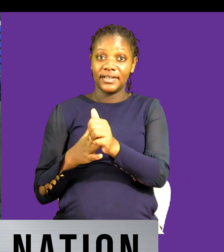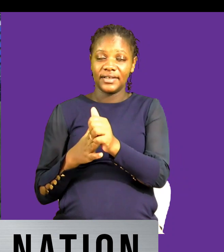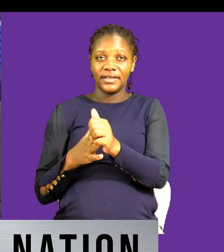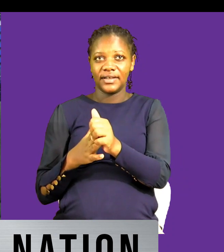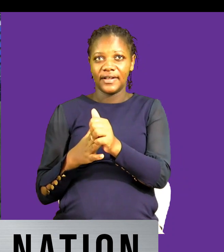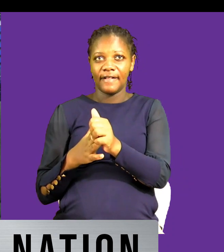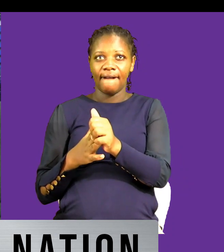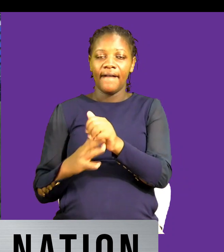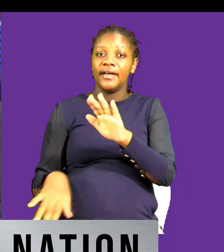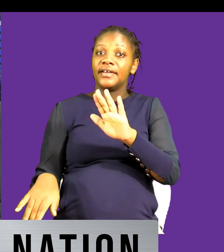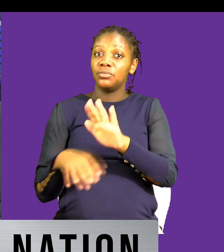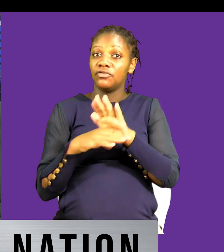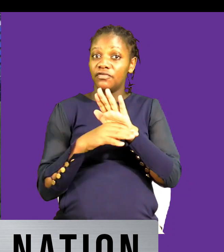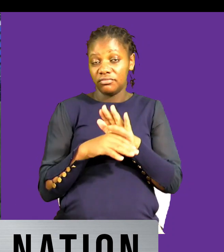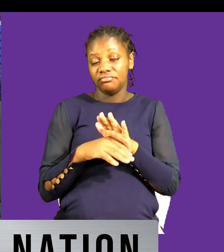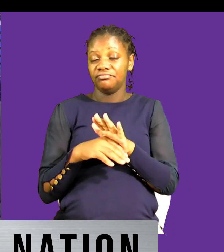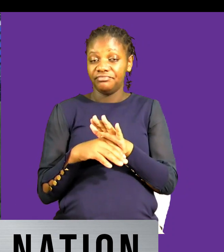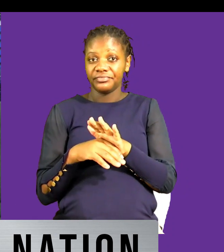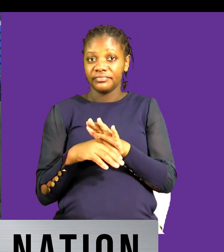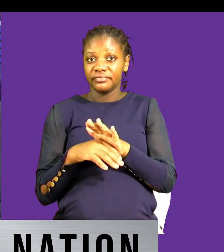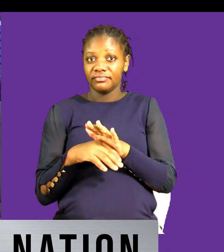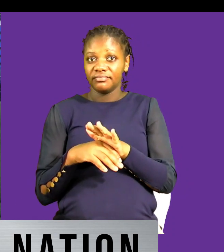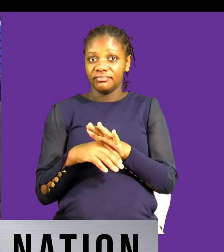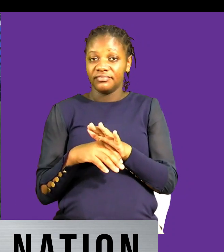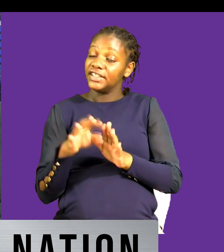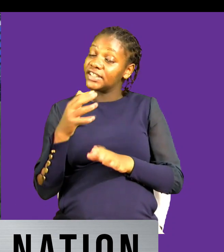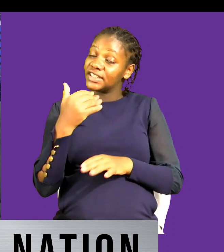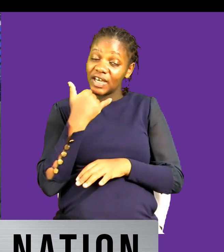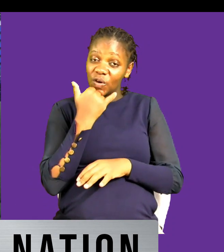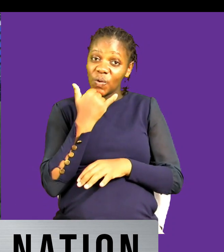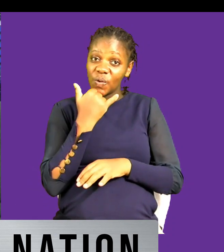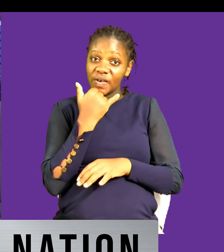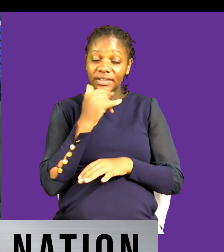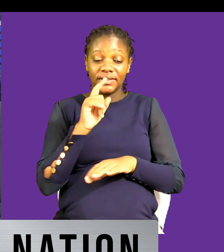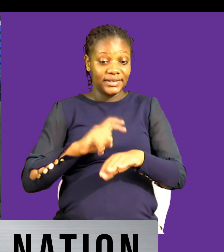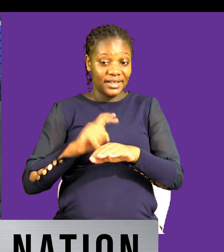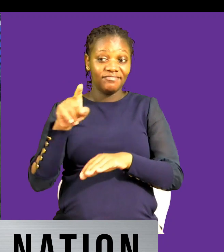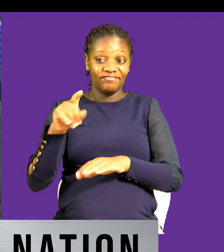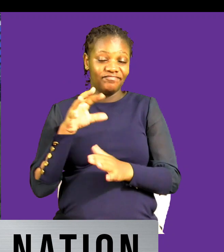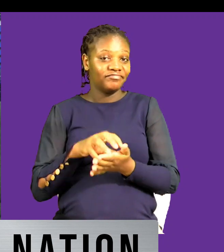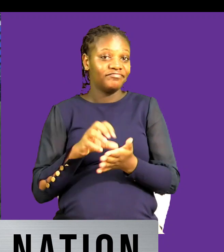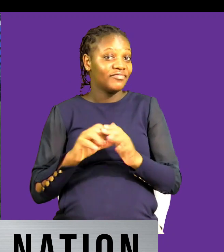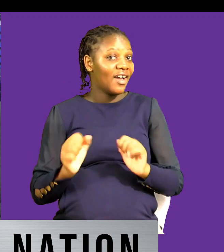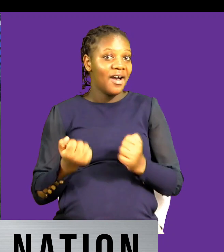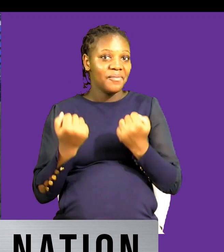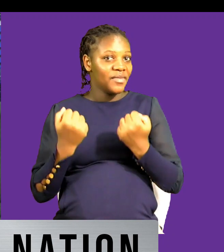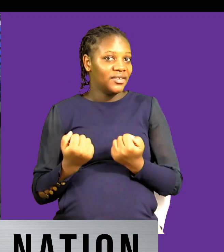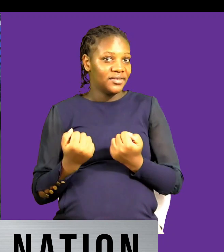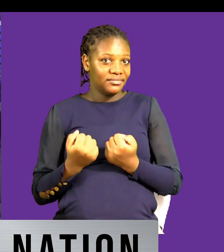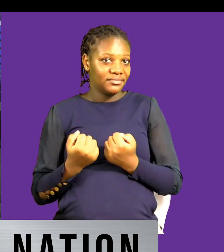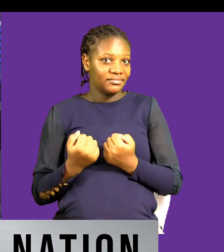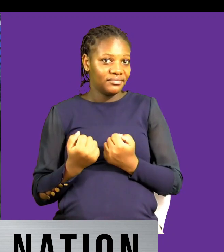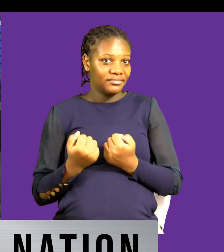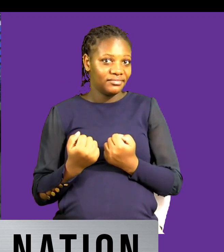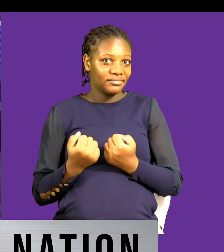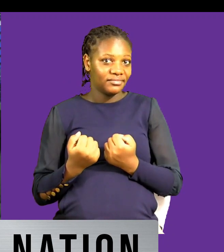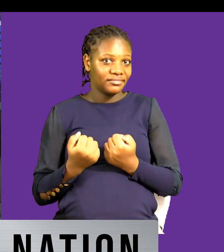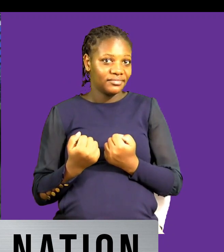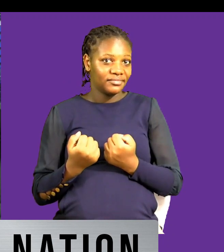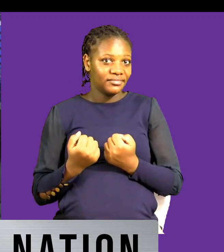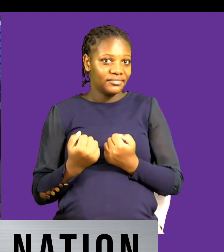basically, removal of that, which is very unfortunate, Jonah, that we are getting a situation where it is the prosecution case that